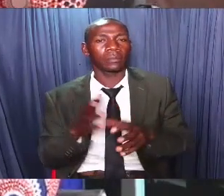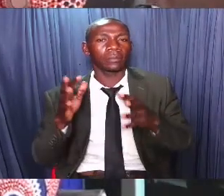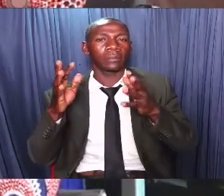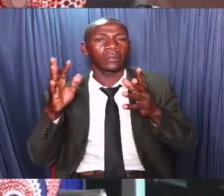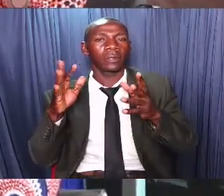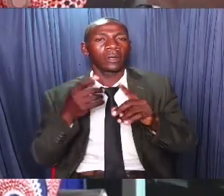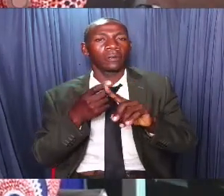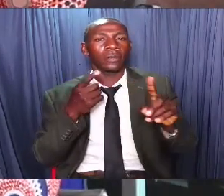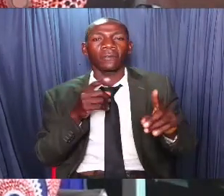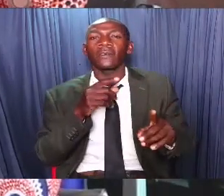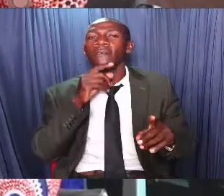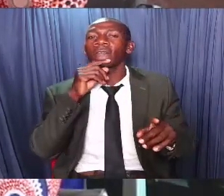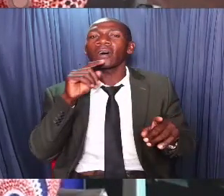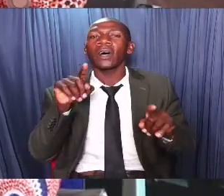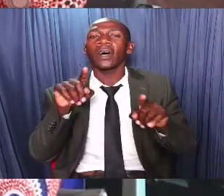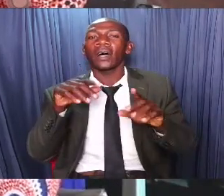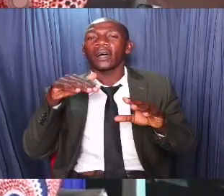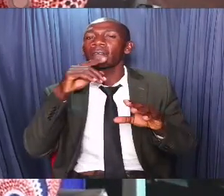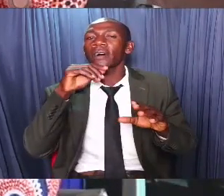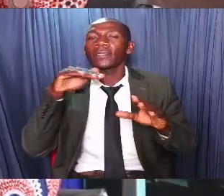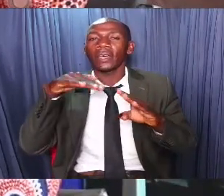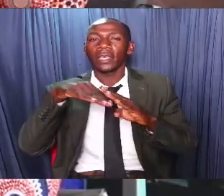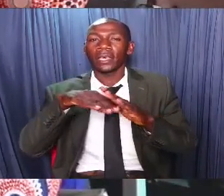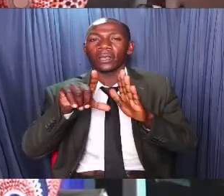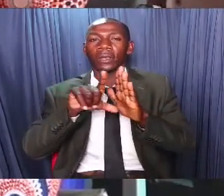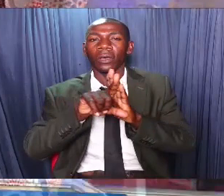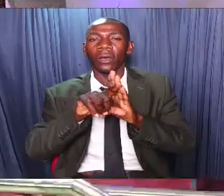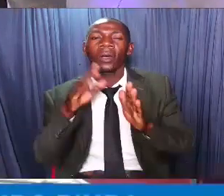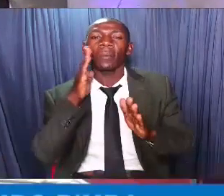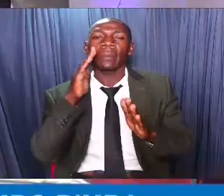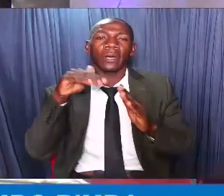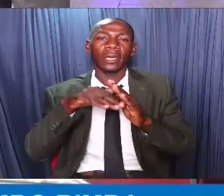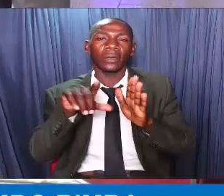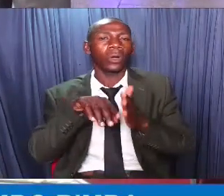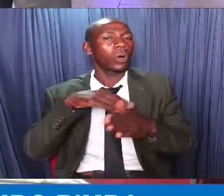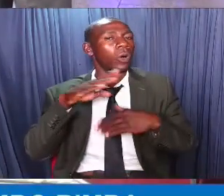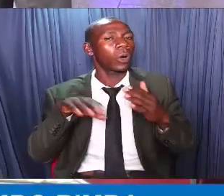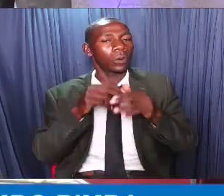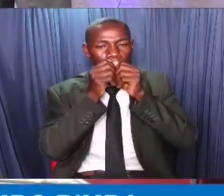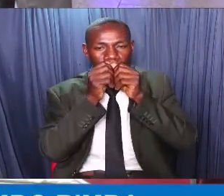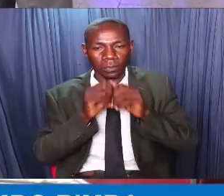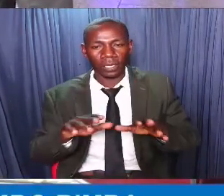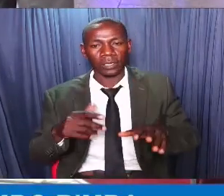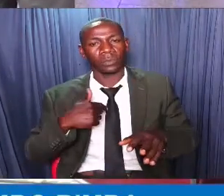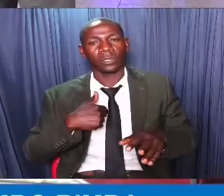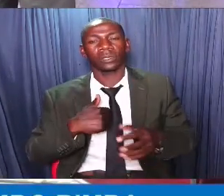Tangu za baba mkwe paka za mama mkwe. From the father-in-law, the mother-in-law, they all blessed me. Hallelujah.